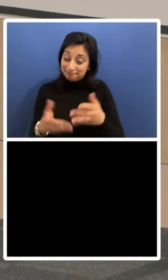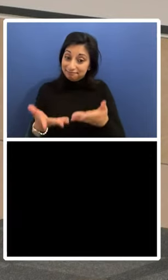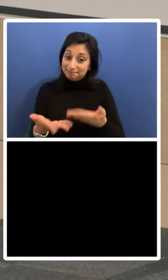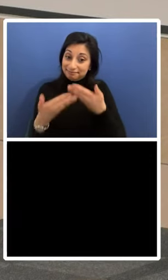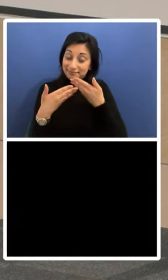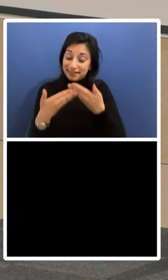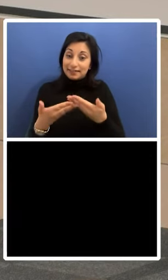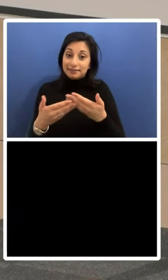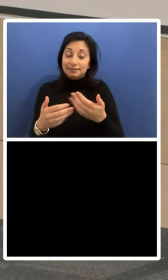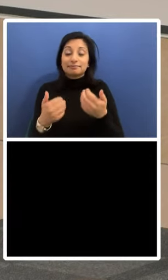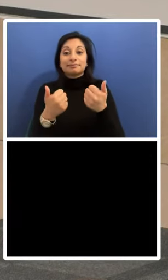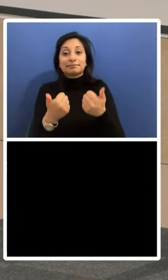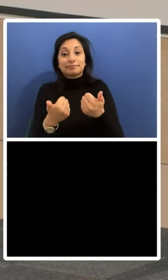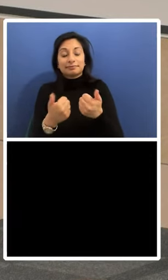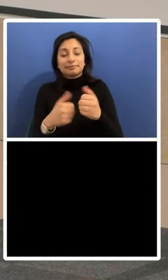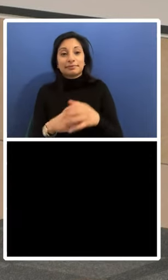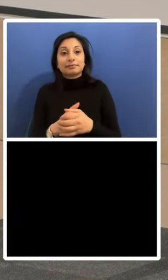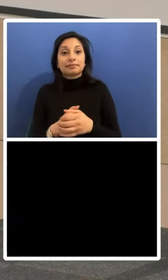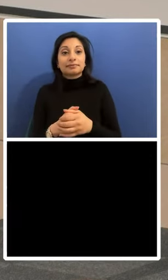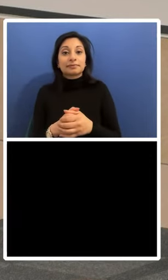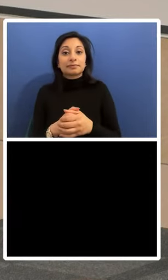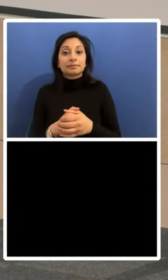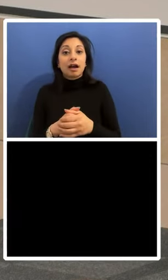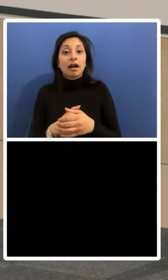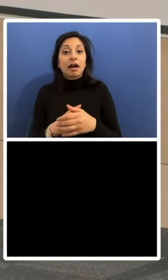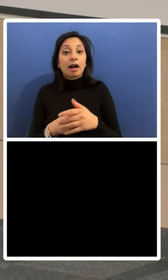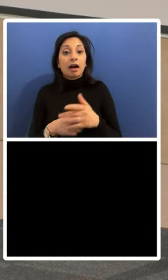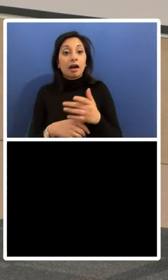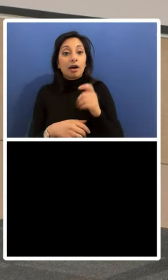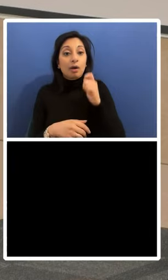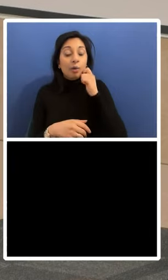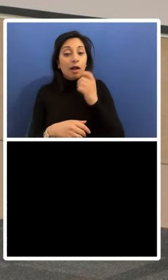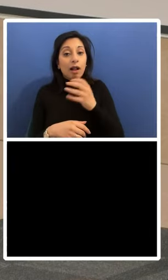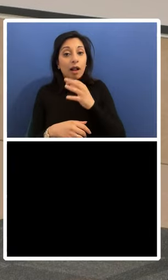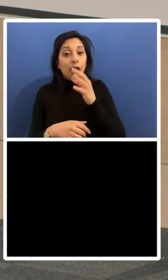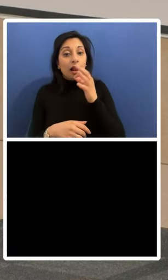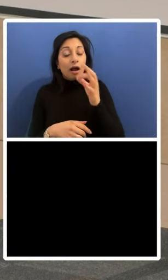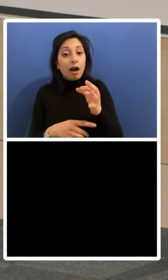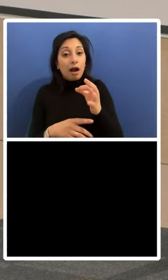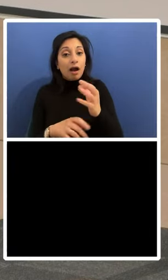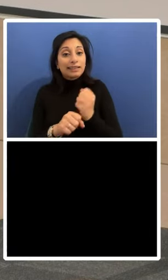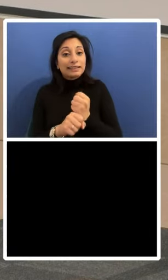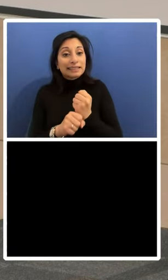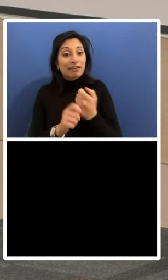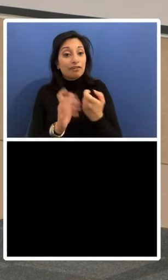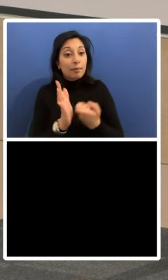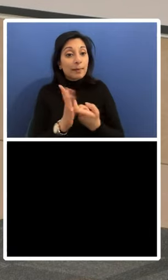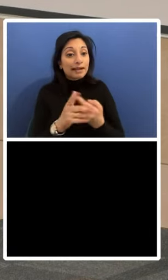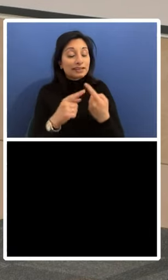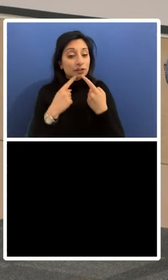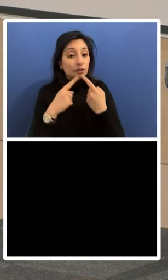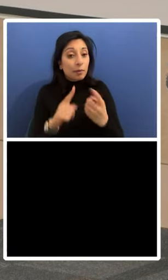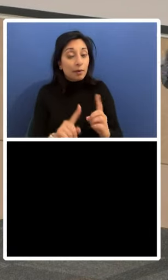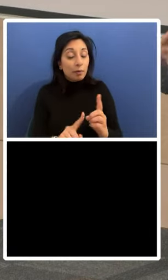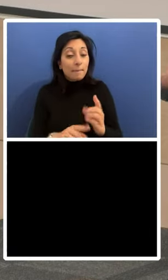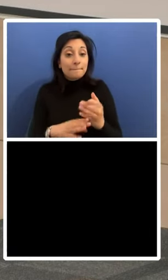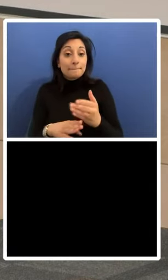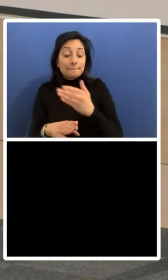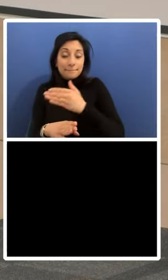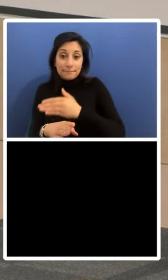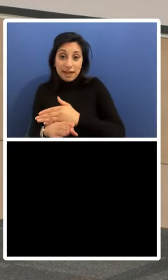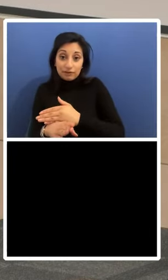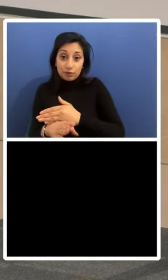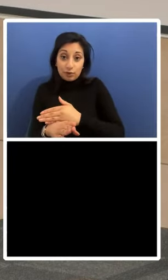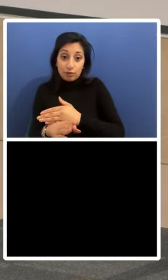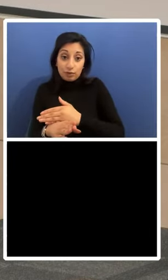and Gary to give last comments in a minute. But before I do that, just two things I want to say, which is, if this goes back to the issue about what we all need to do something